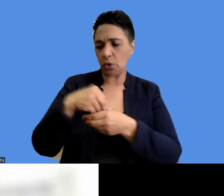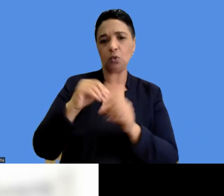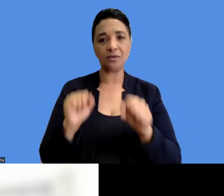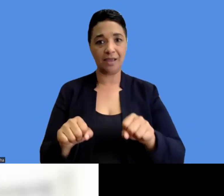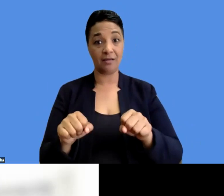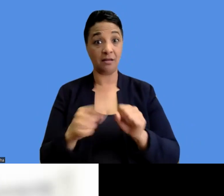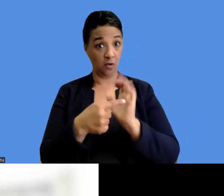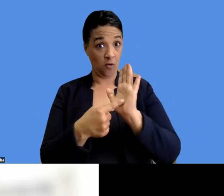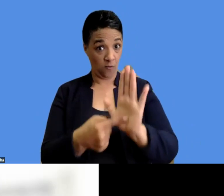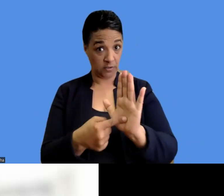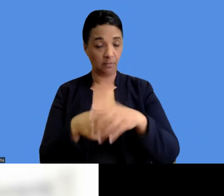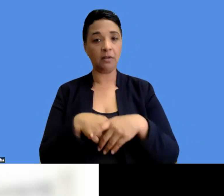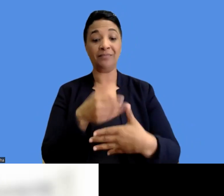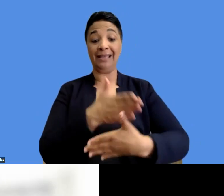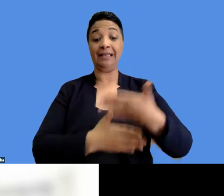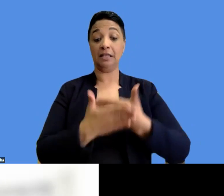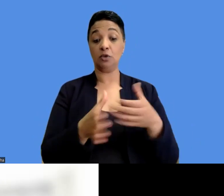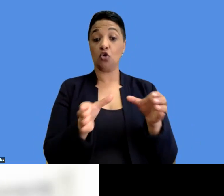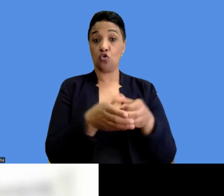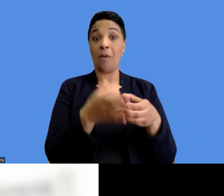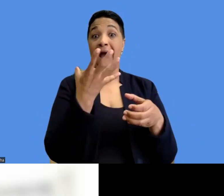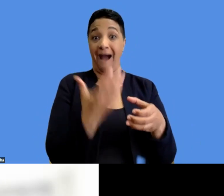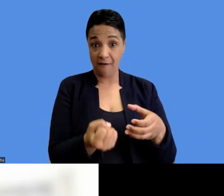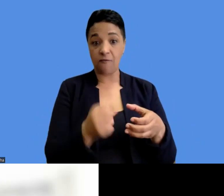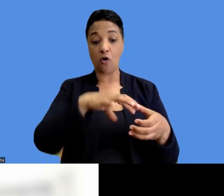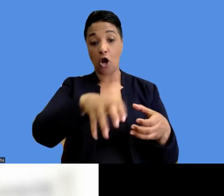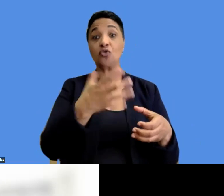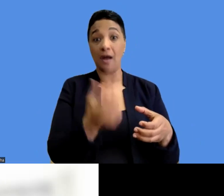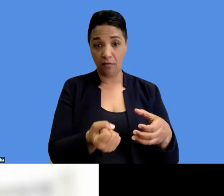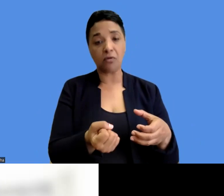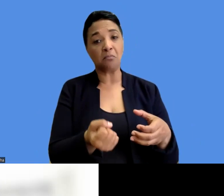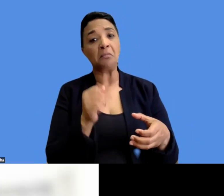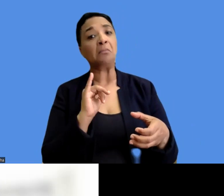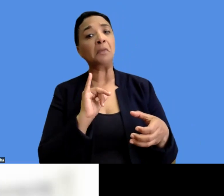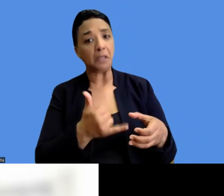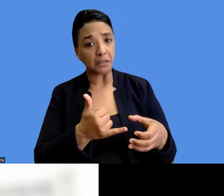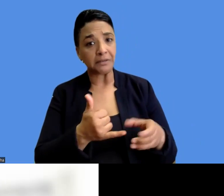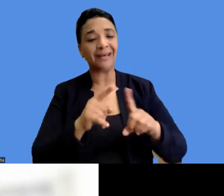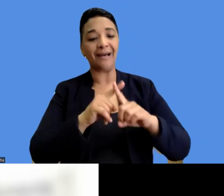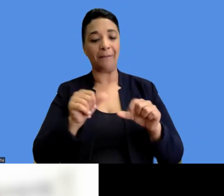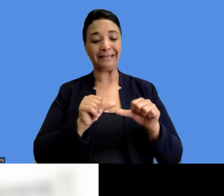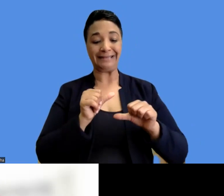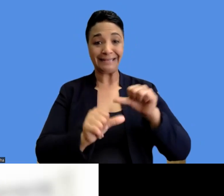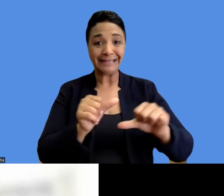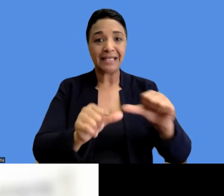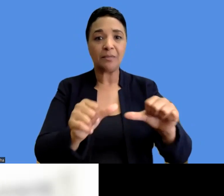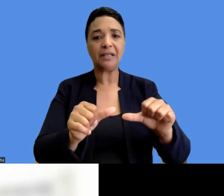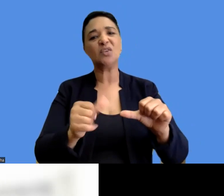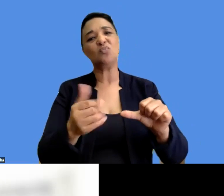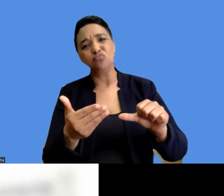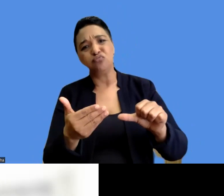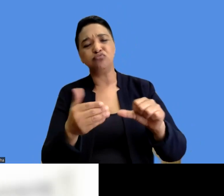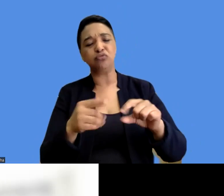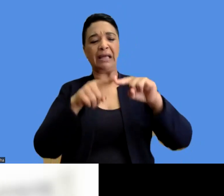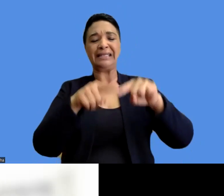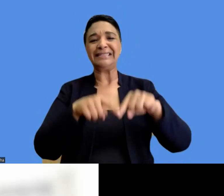that have a disability inclusion working group, its existence and sustainability is often context dependent, as